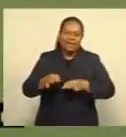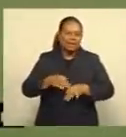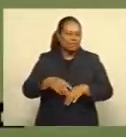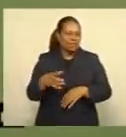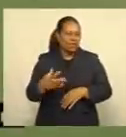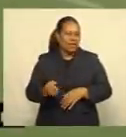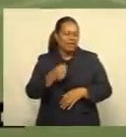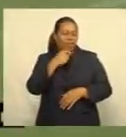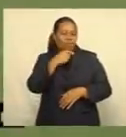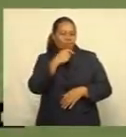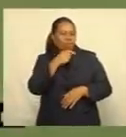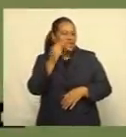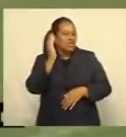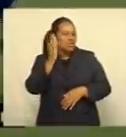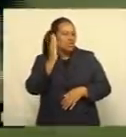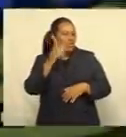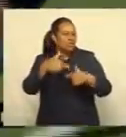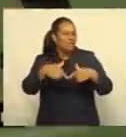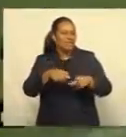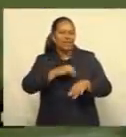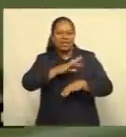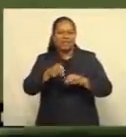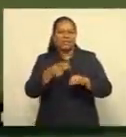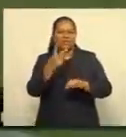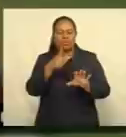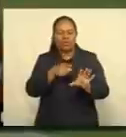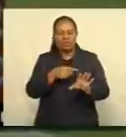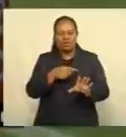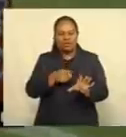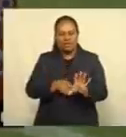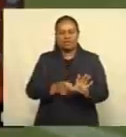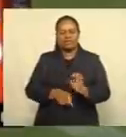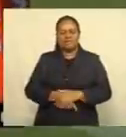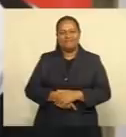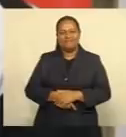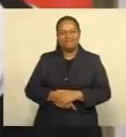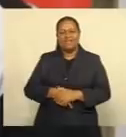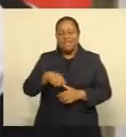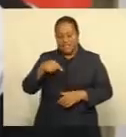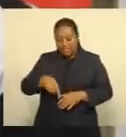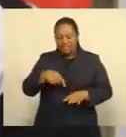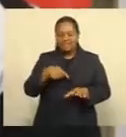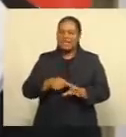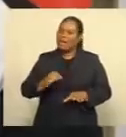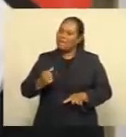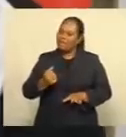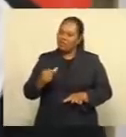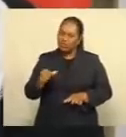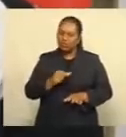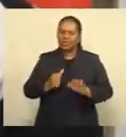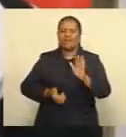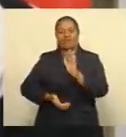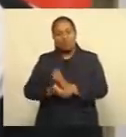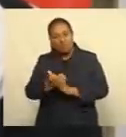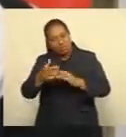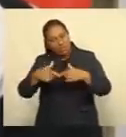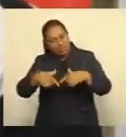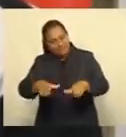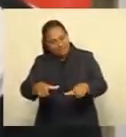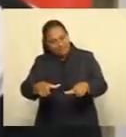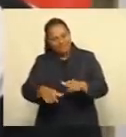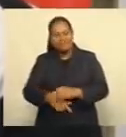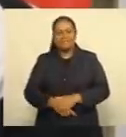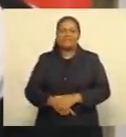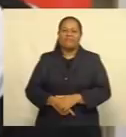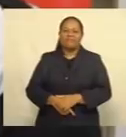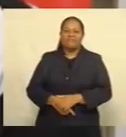Schoolboys Tour after every 2 years. And this year had been earmarked for the tour. There's still plans in